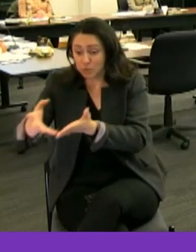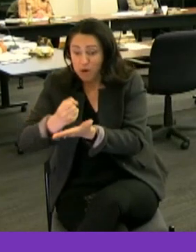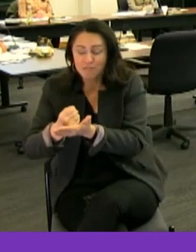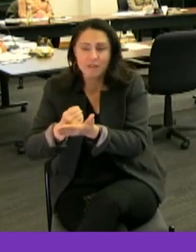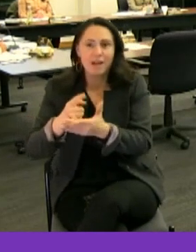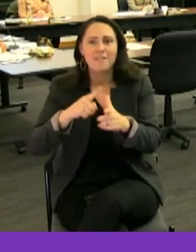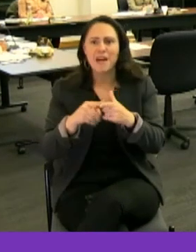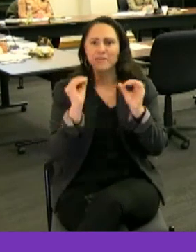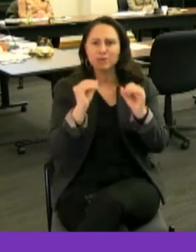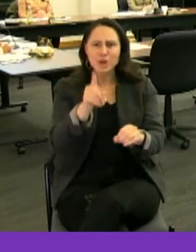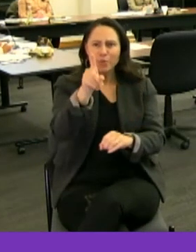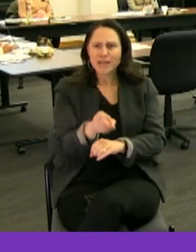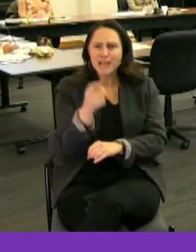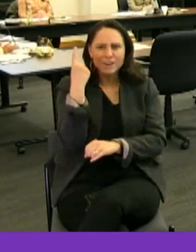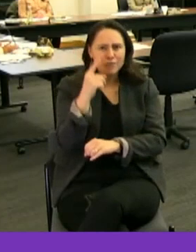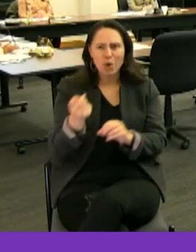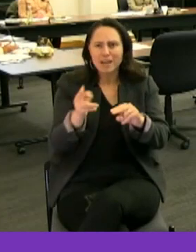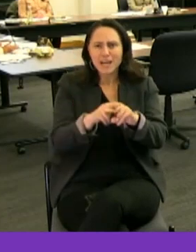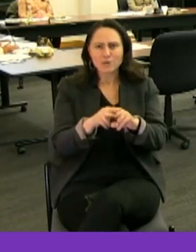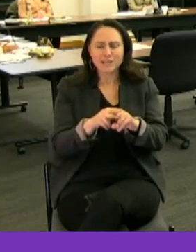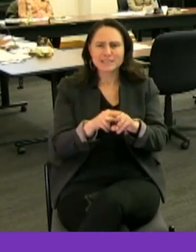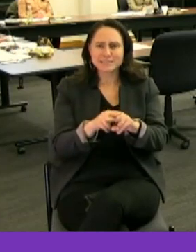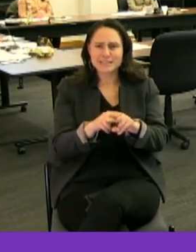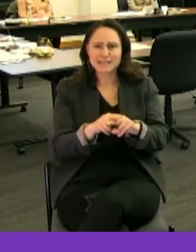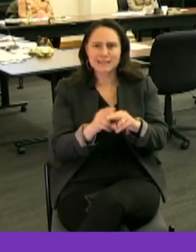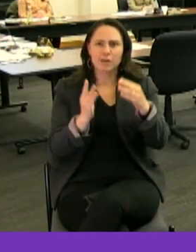an increase on the backs of students again.